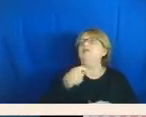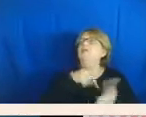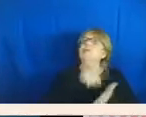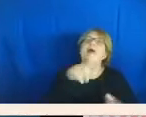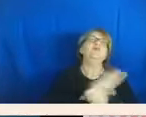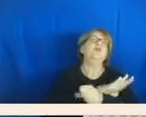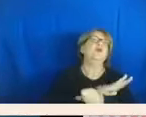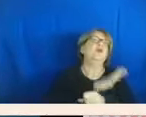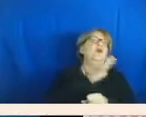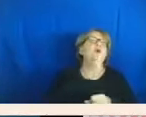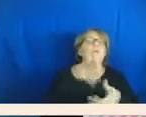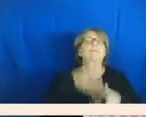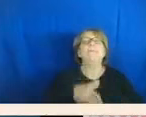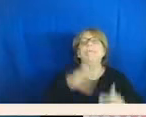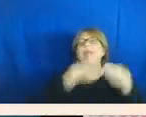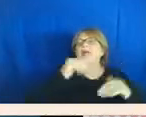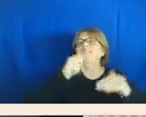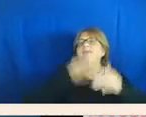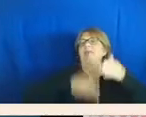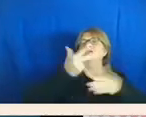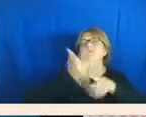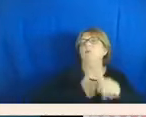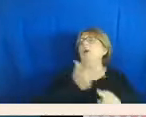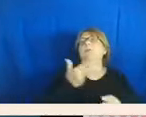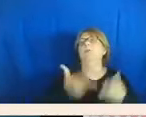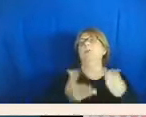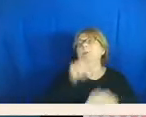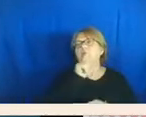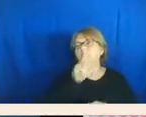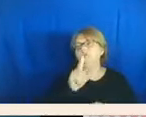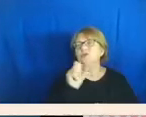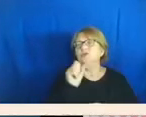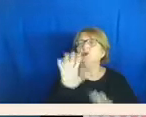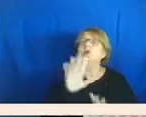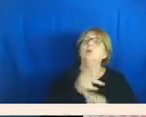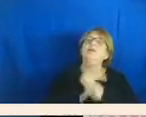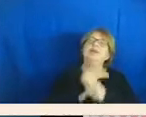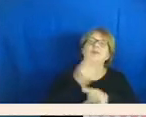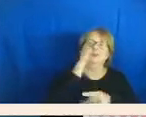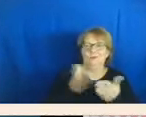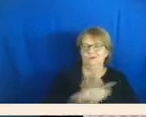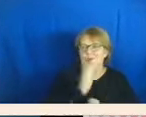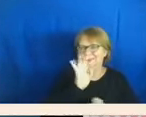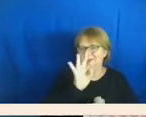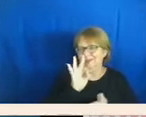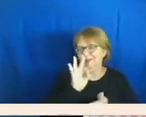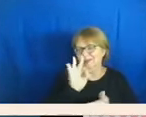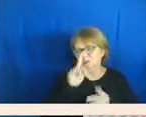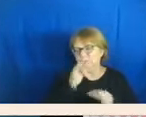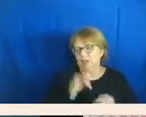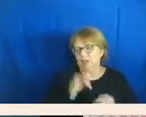That's probably not true. So just be careful and know your rights if you do defer your payments. But this is what